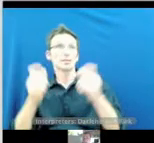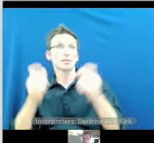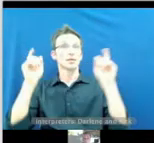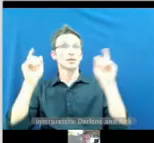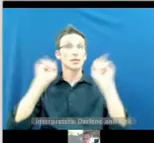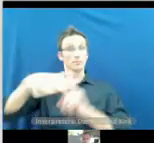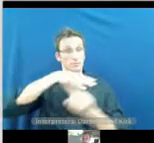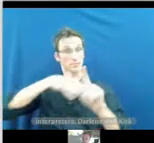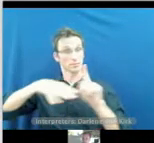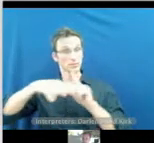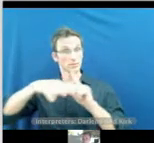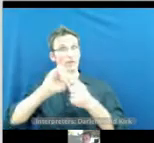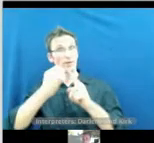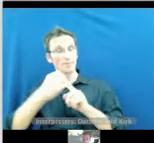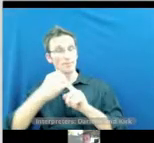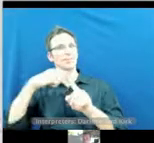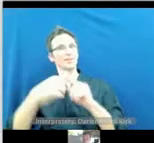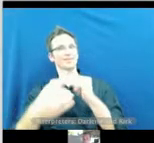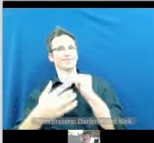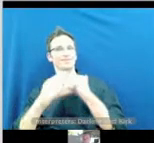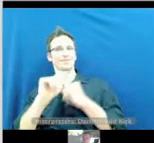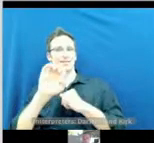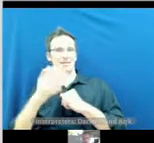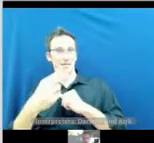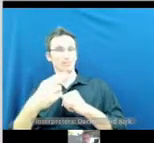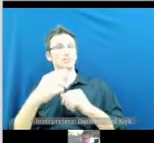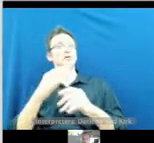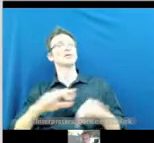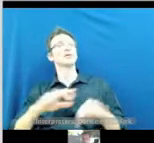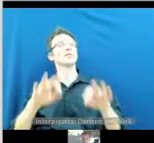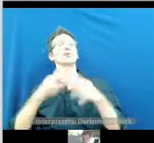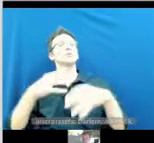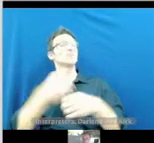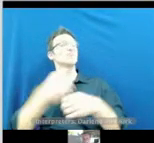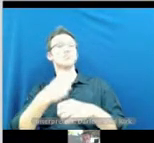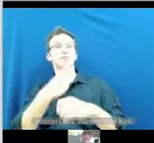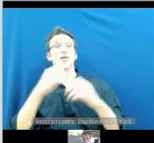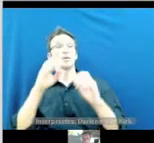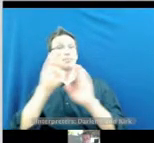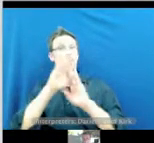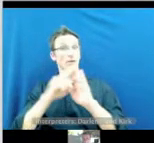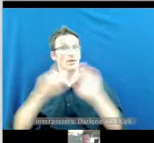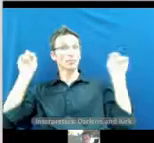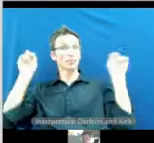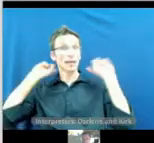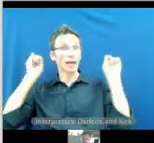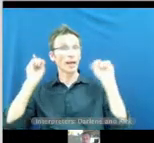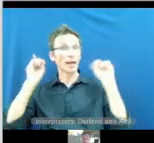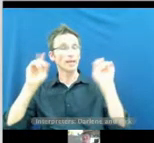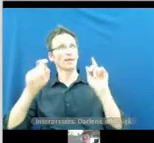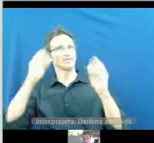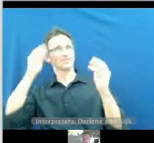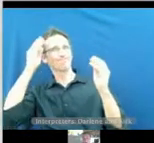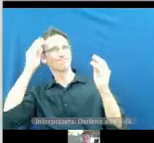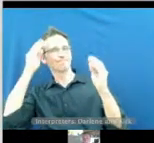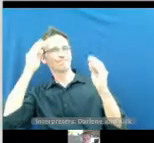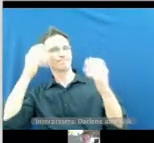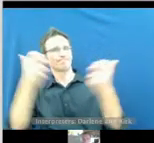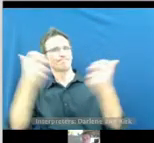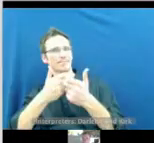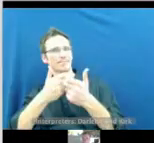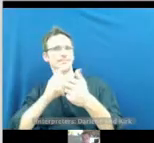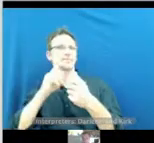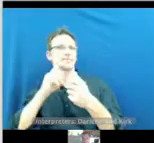want to think about the backdrop, what's sitting behind you. Obviously, you want to think about your own lighting, very significant in terms of the angle